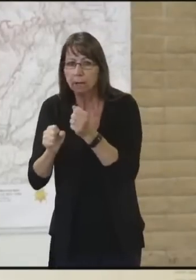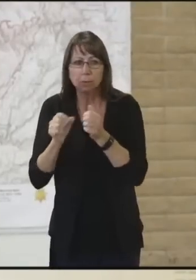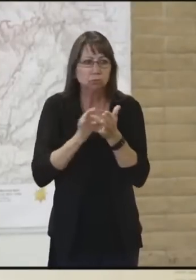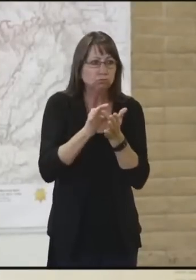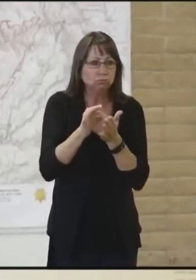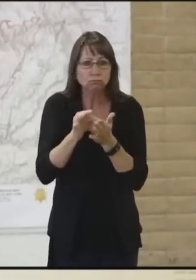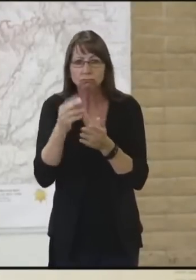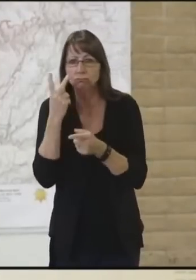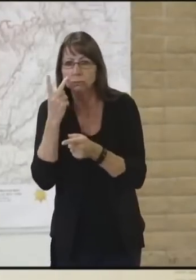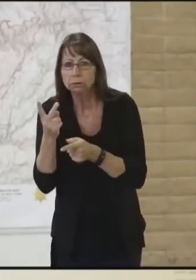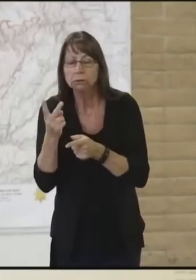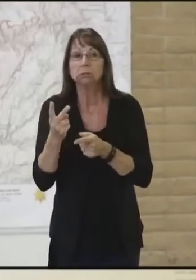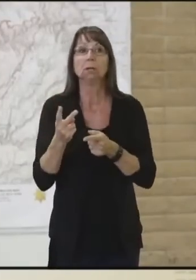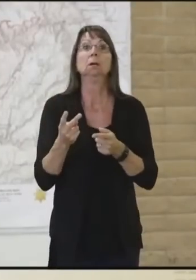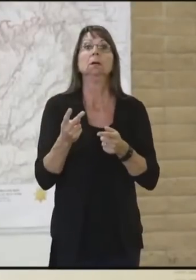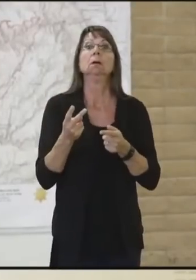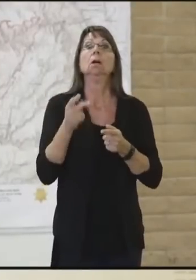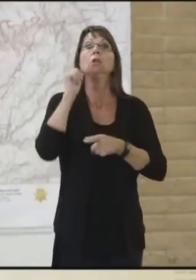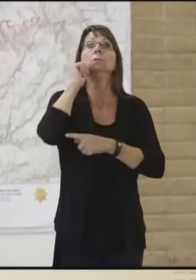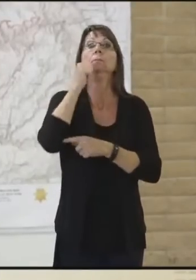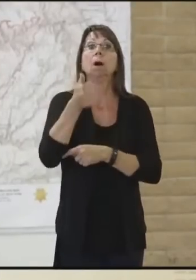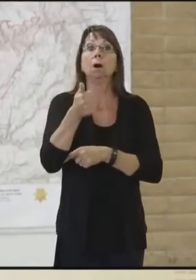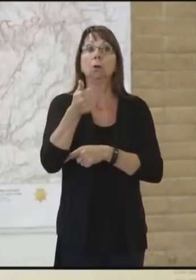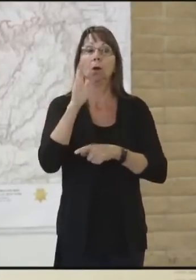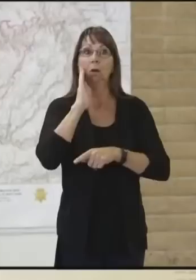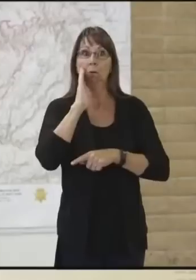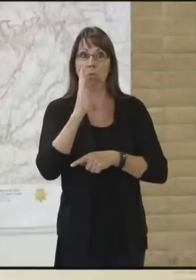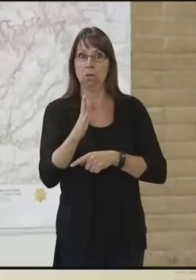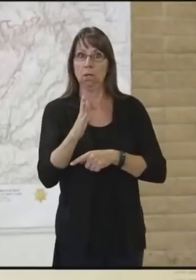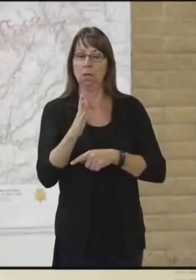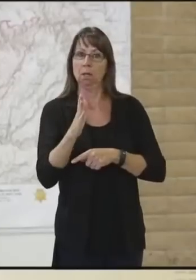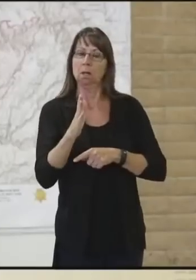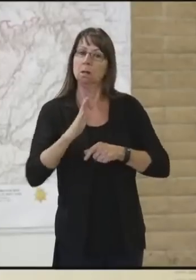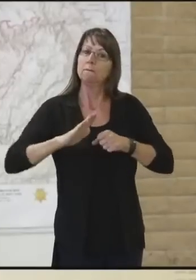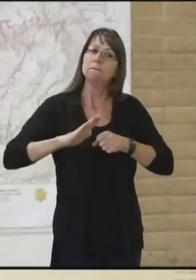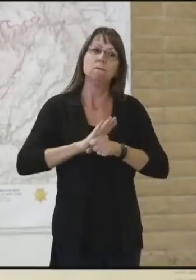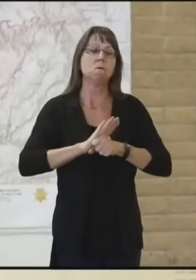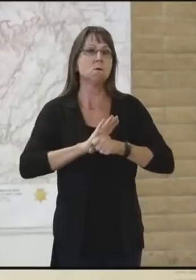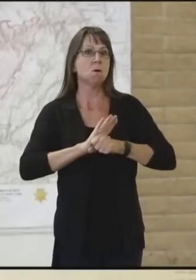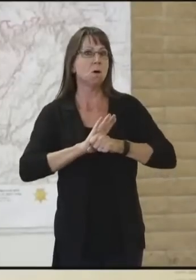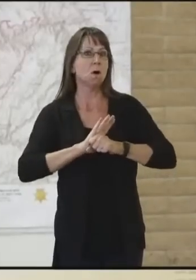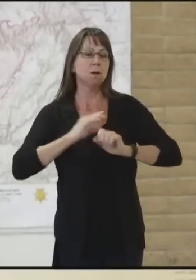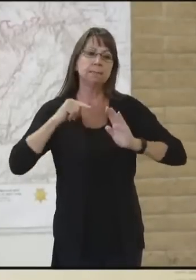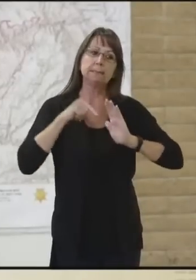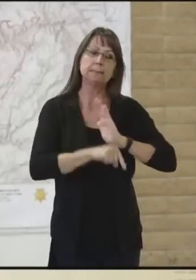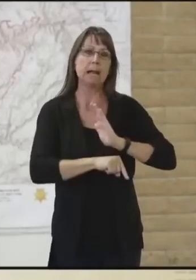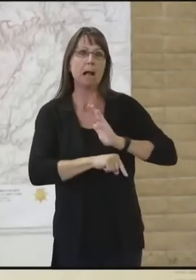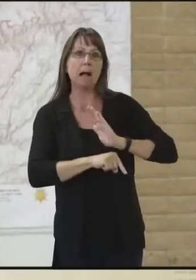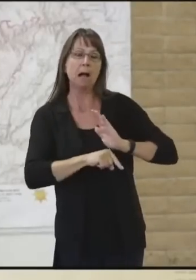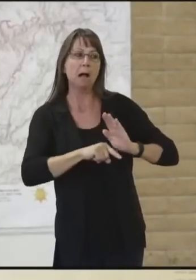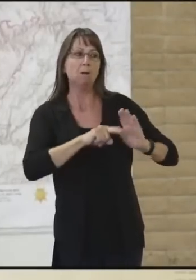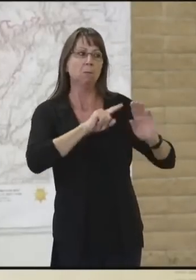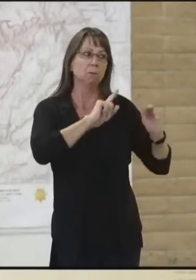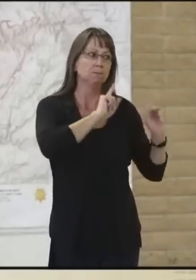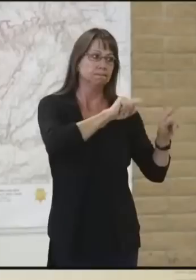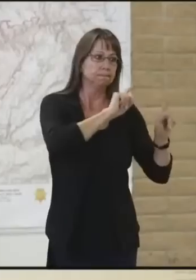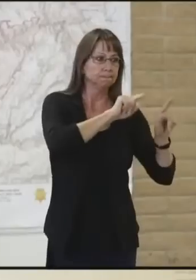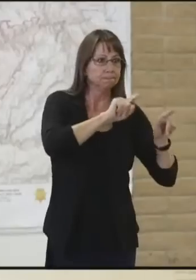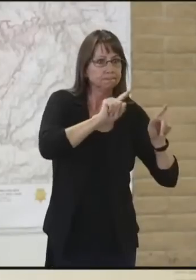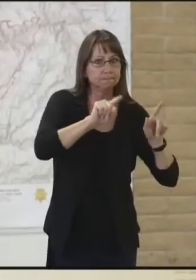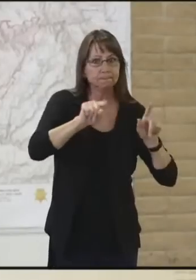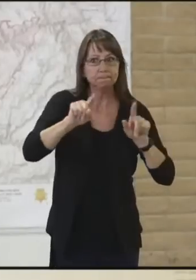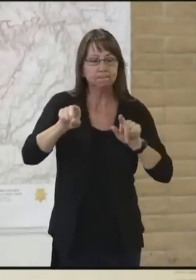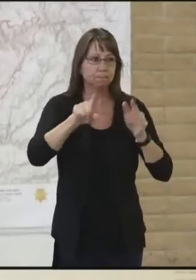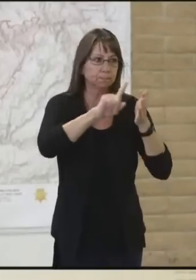that they're going to be wheels on the road tomorrow to do very thorough damage assessments of the damage in